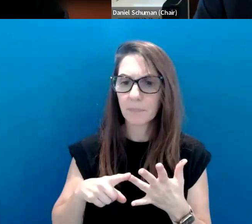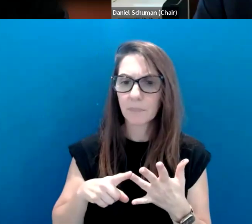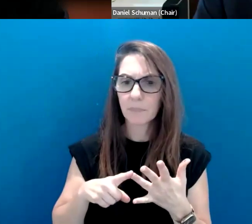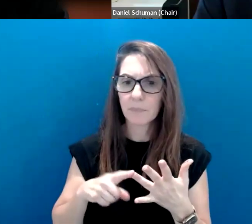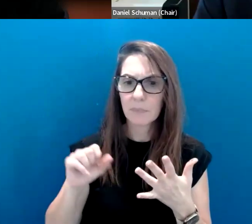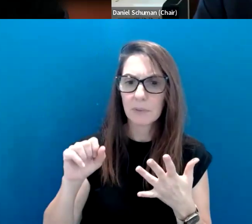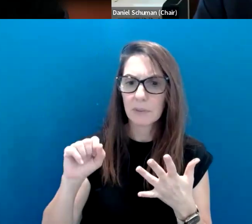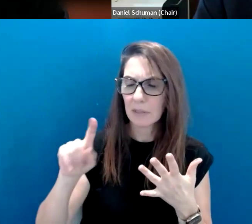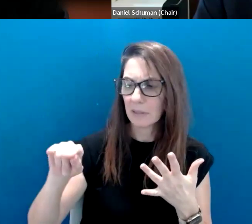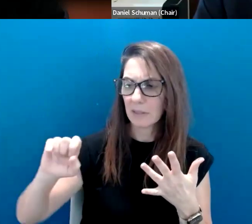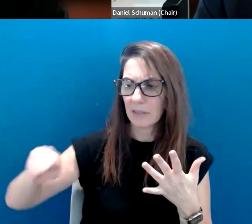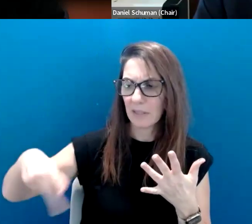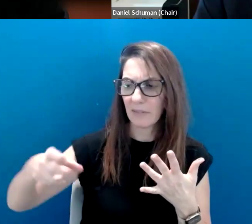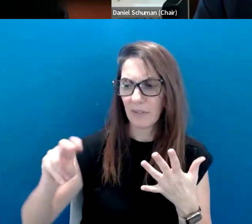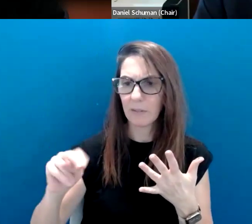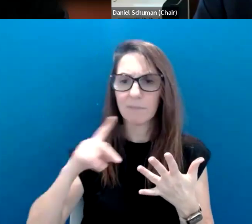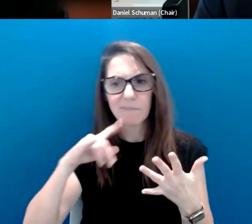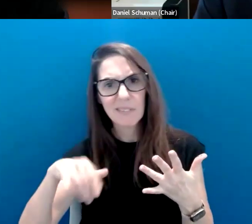Stephen, Yes.